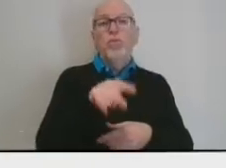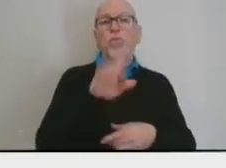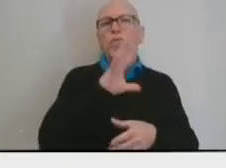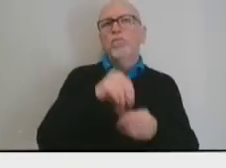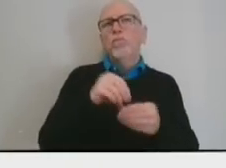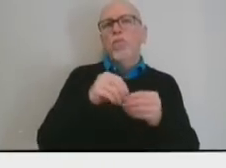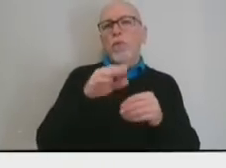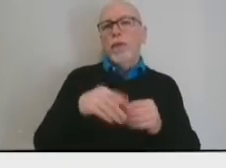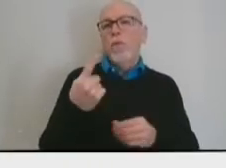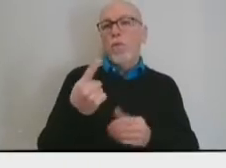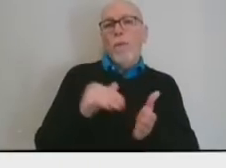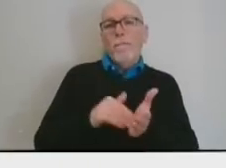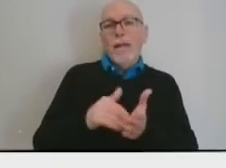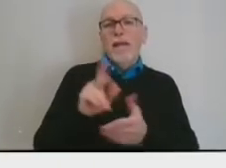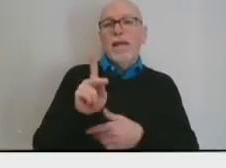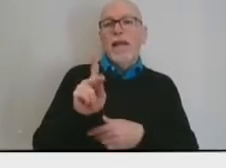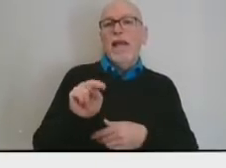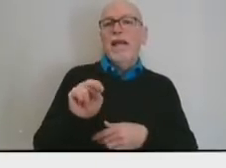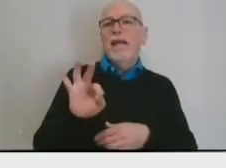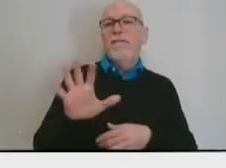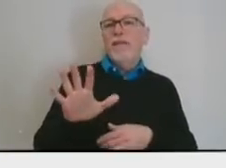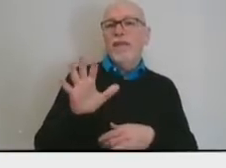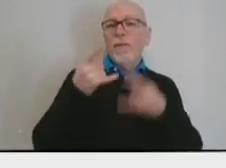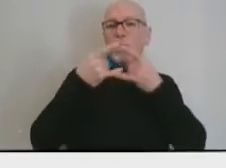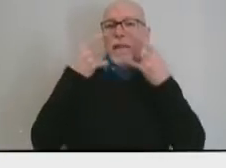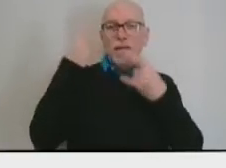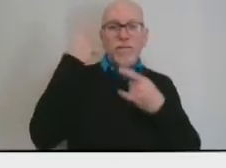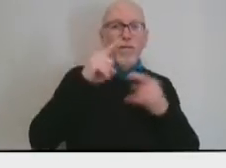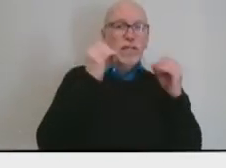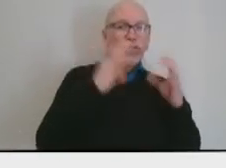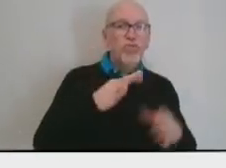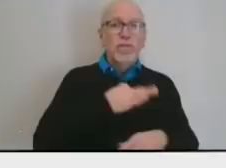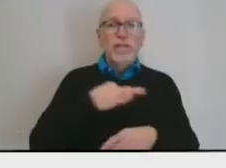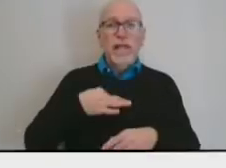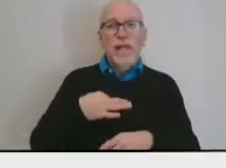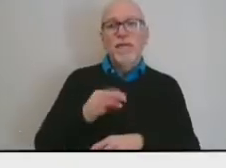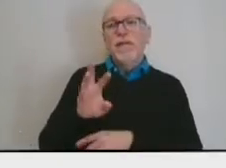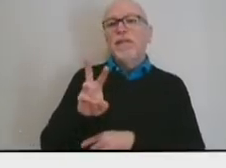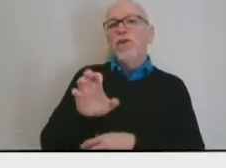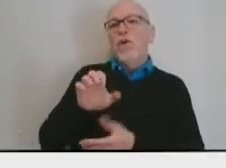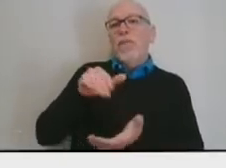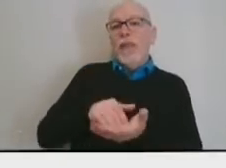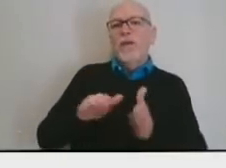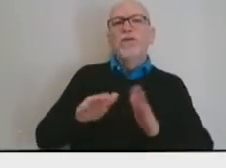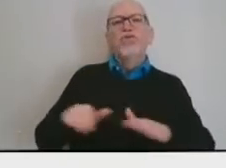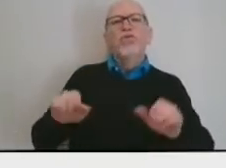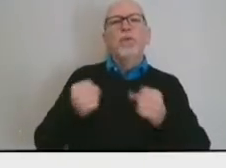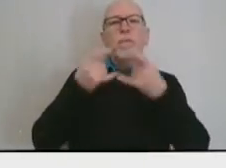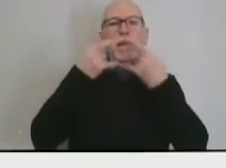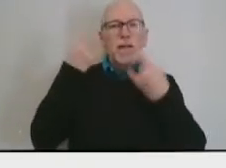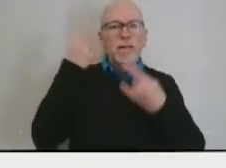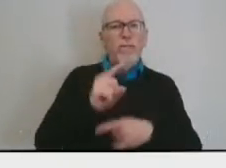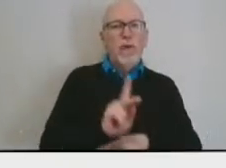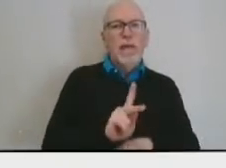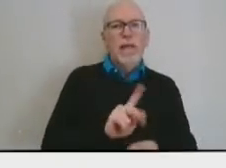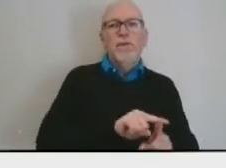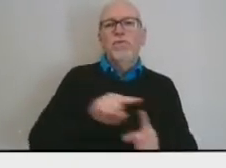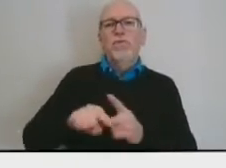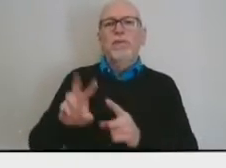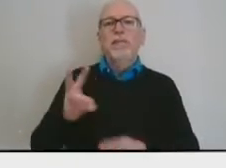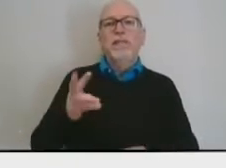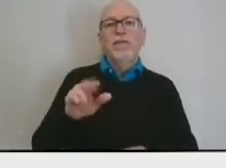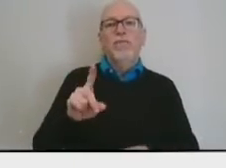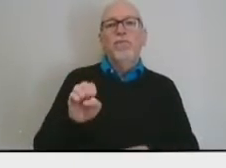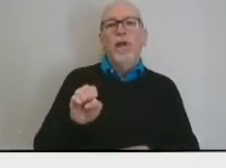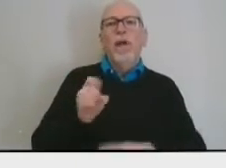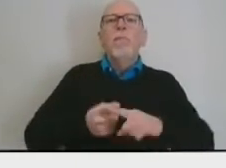million KN95 masks for teachers and staff and about 600,000 children masks for kindergarten through grade 6, as well as more